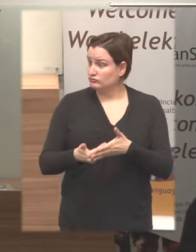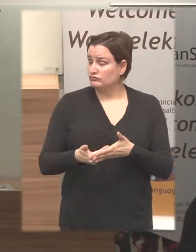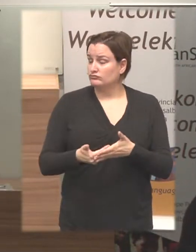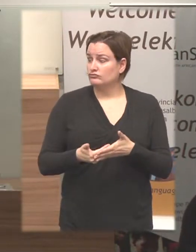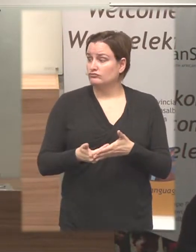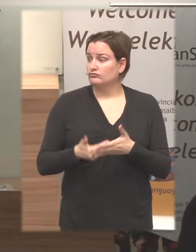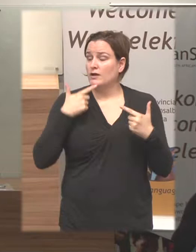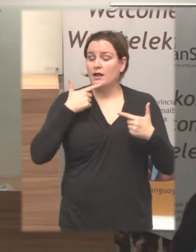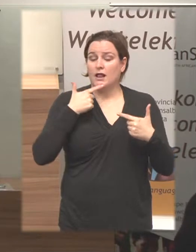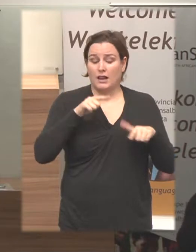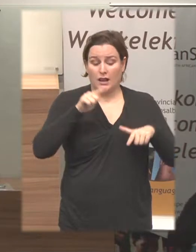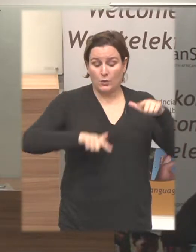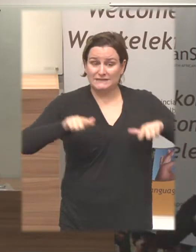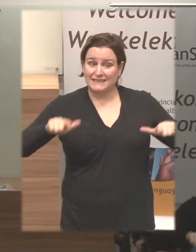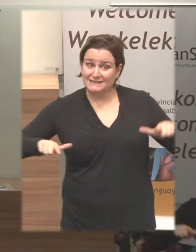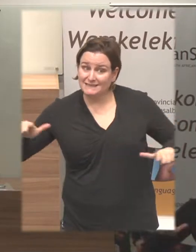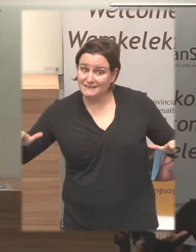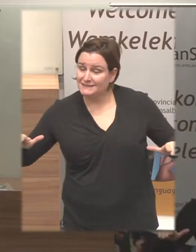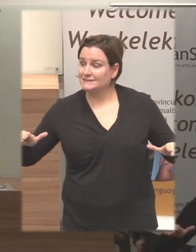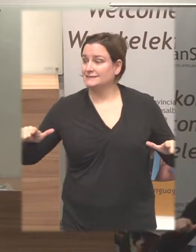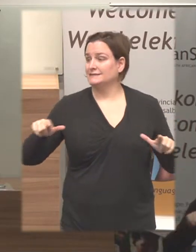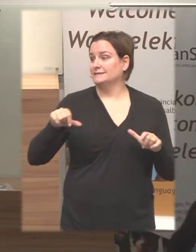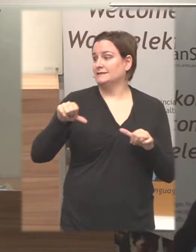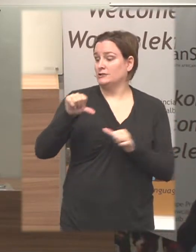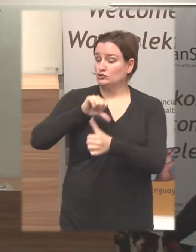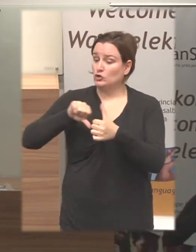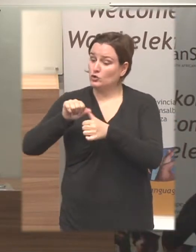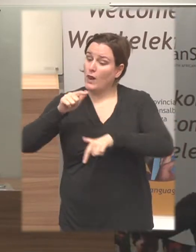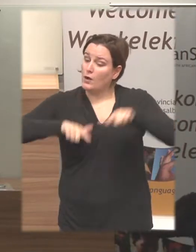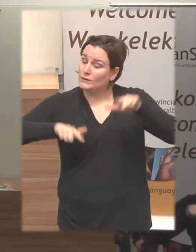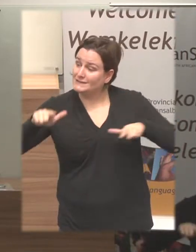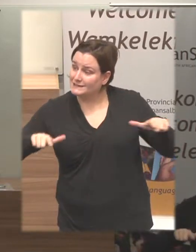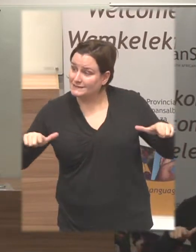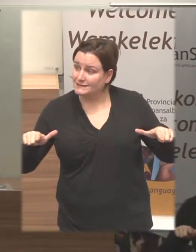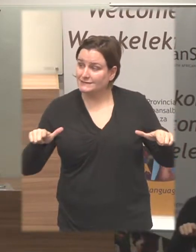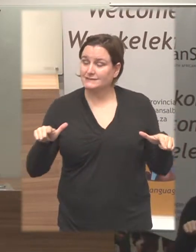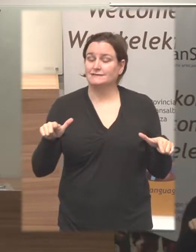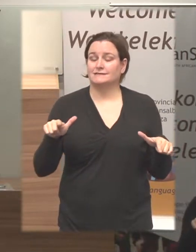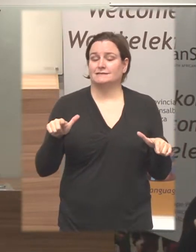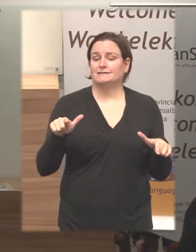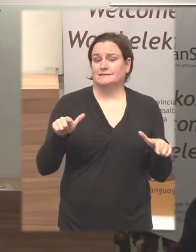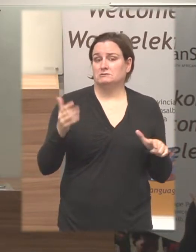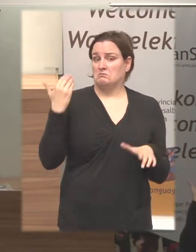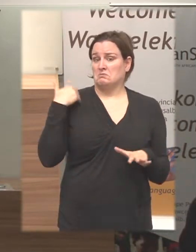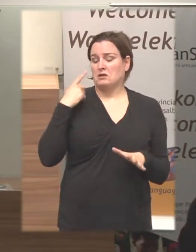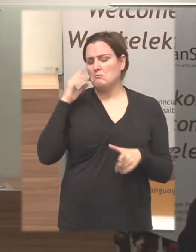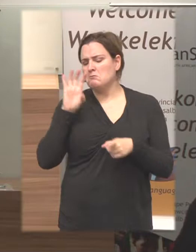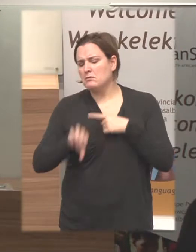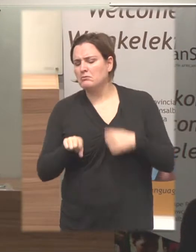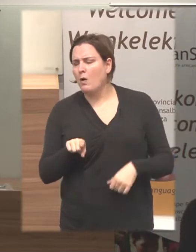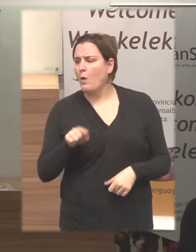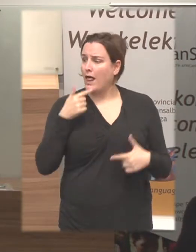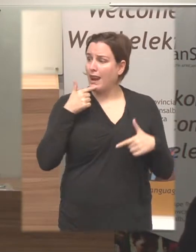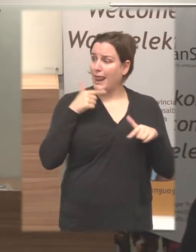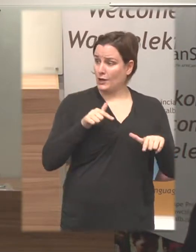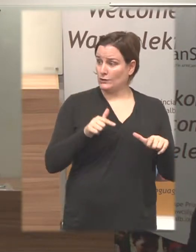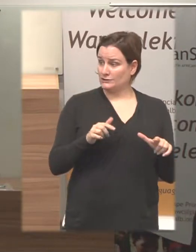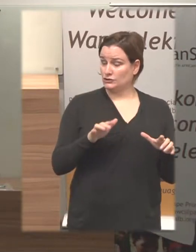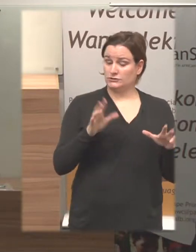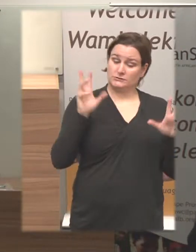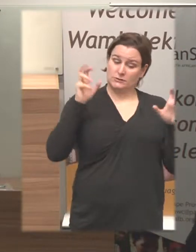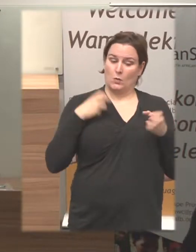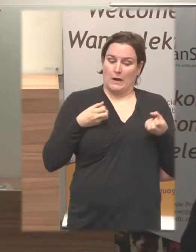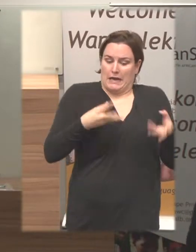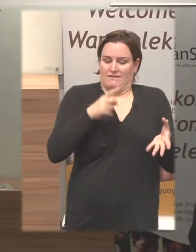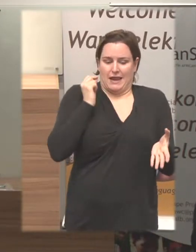and critical sociolinguistics, there has been the recognition that in fact language as an entity where we name a